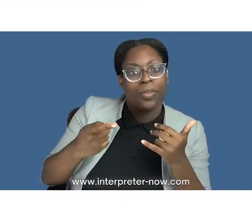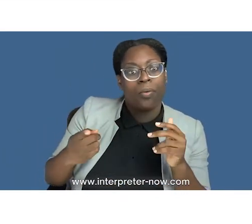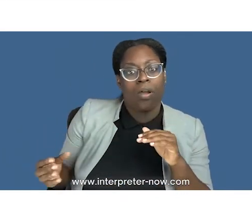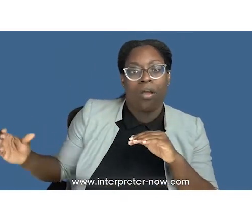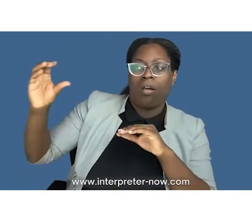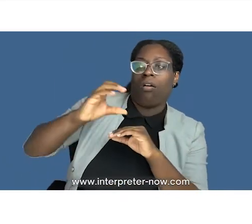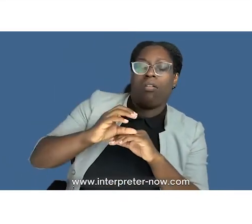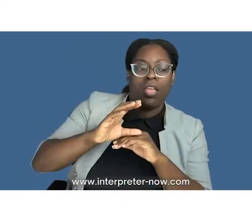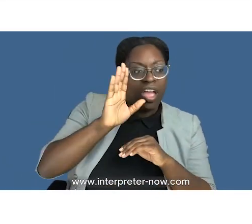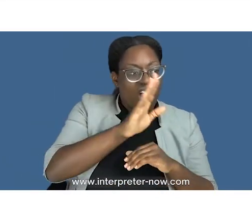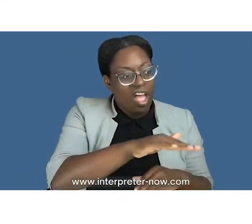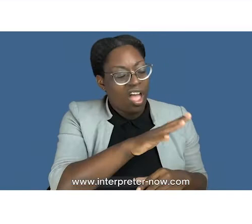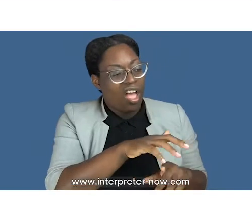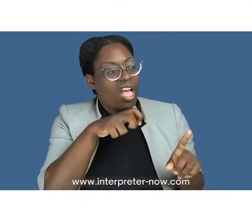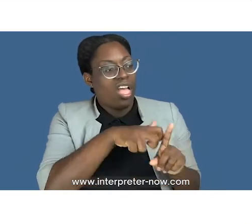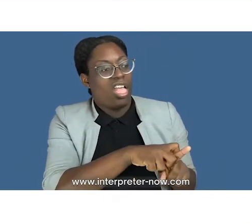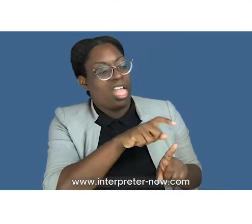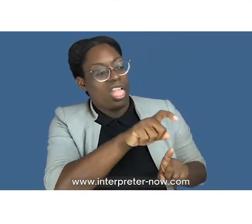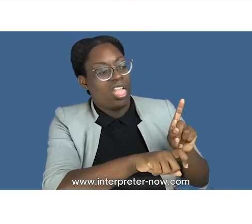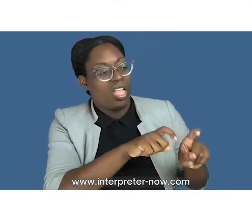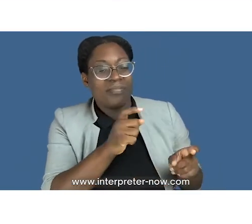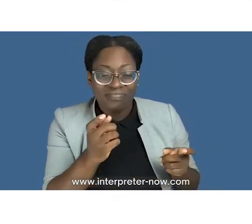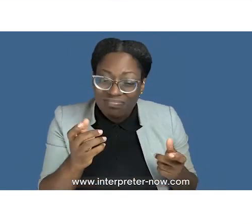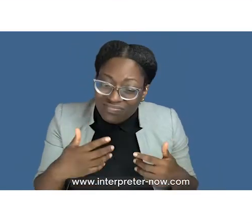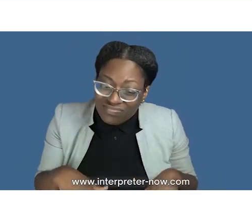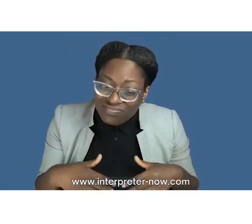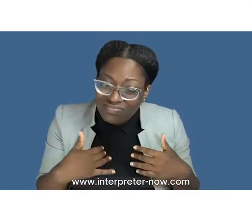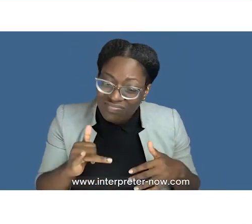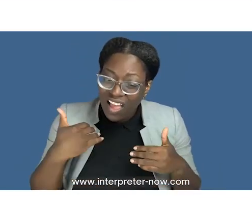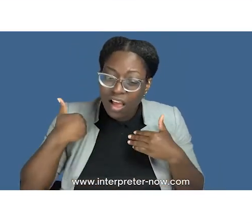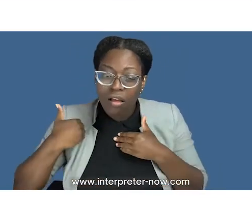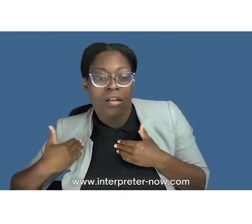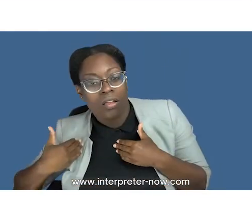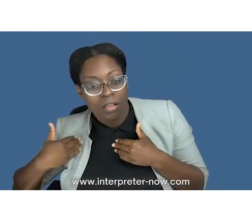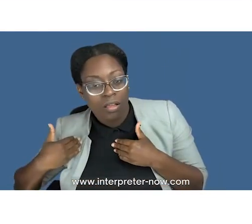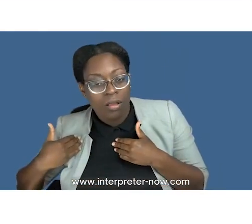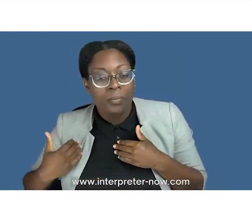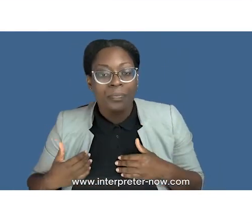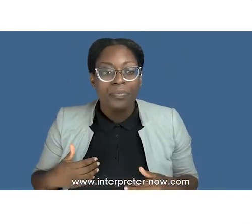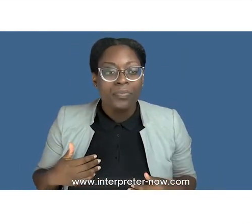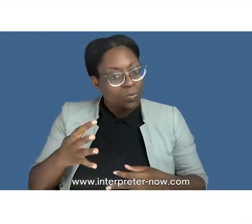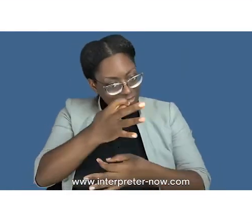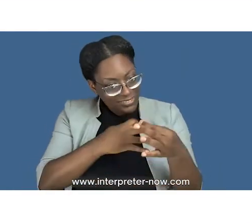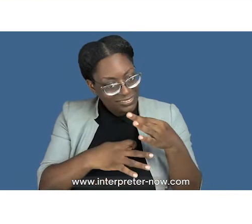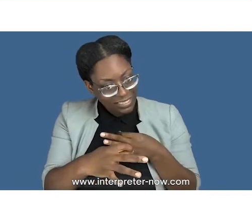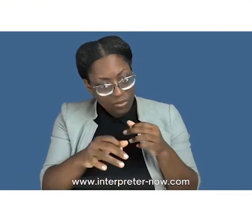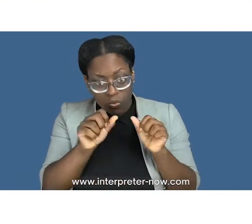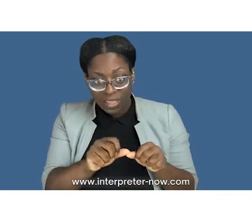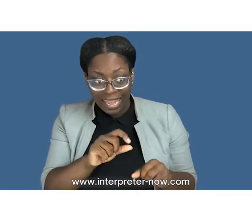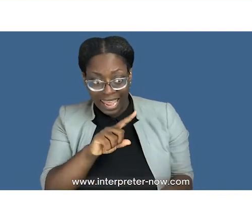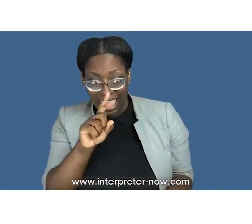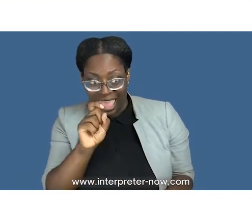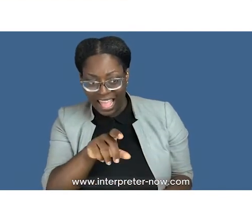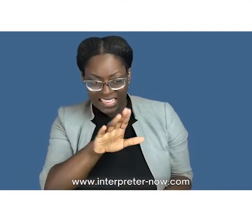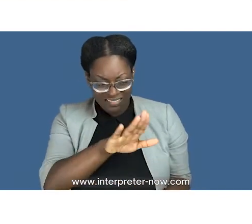like, hey, I have a question. Do you mind if I ask this? And sometimes they might say, I do mind. I don't want to